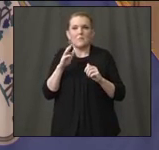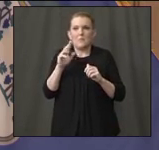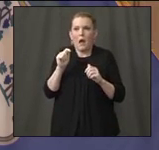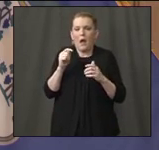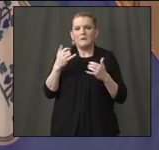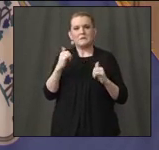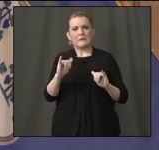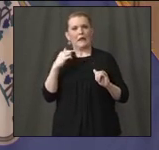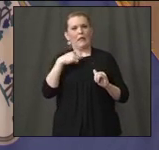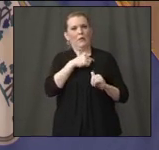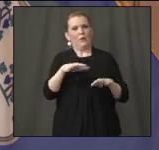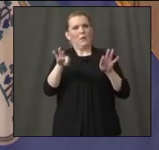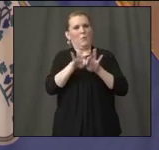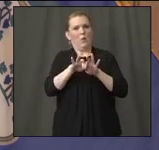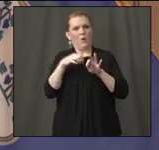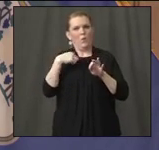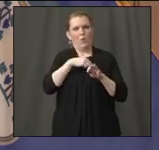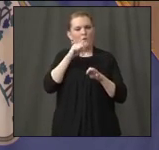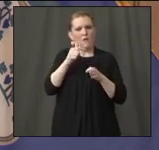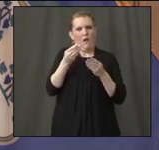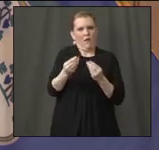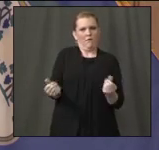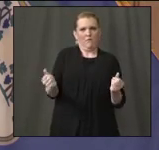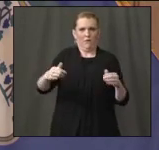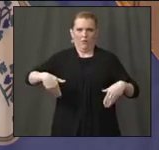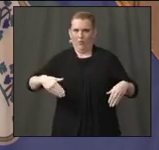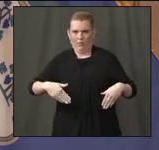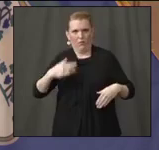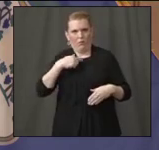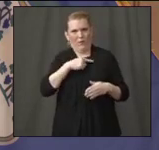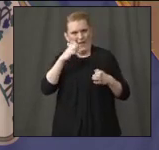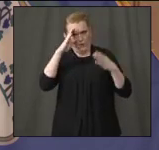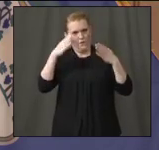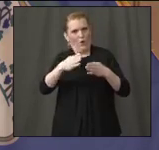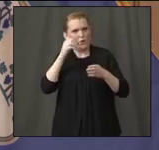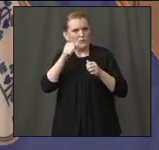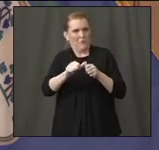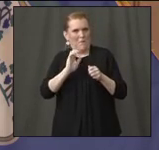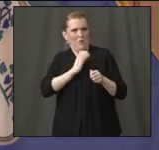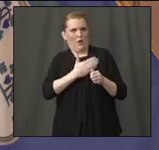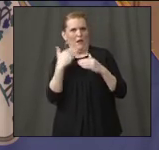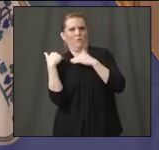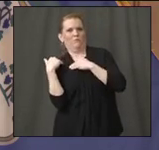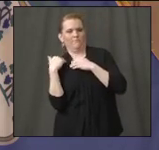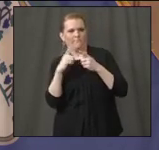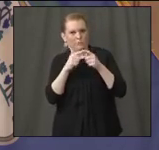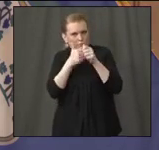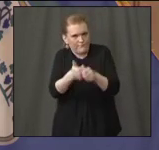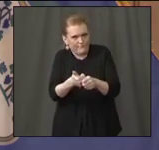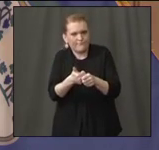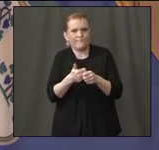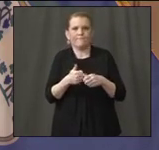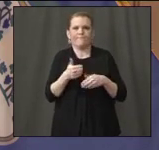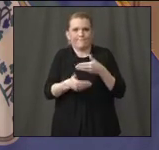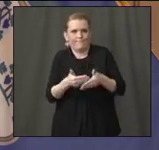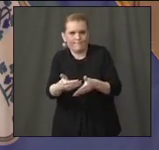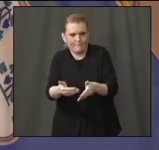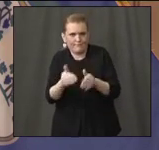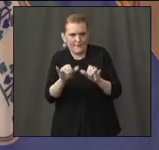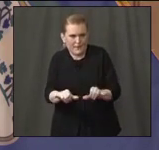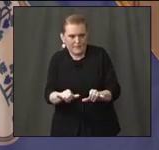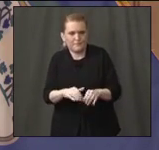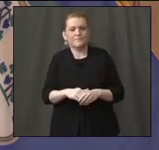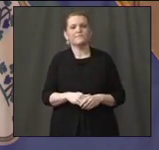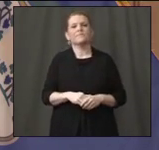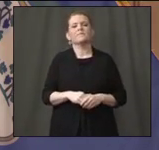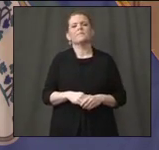to just back up for 1 second because last night you probably saw that the Senate passed a large,